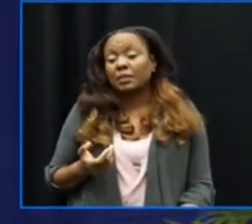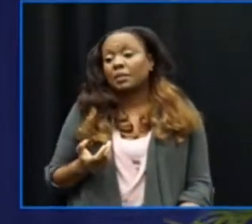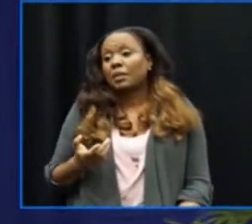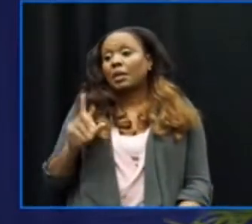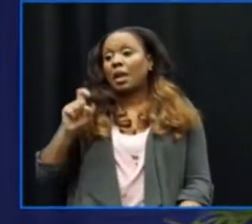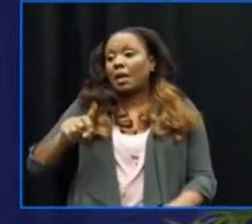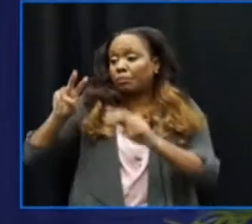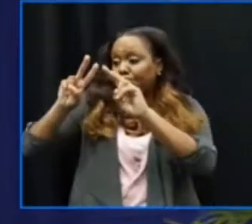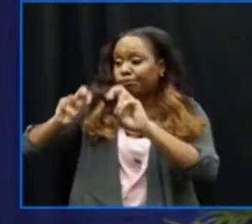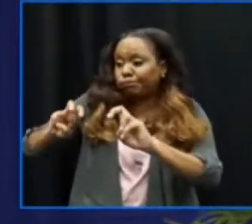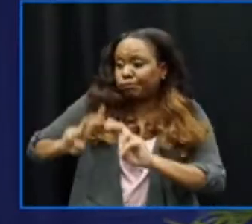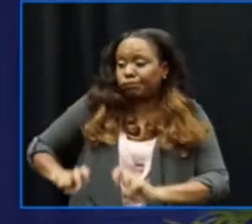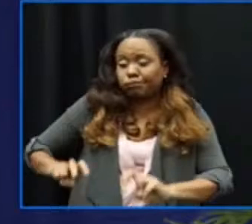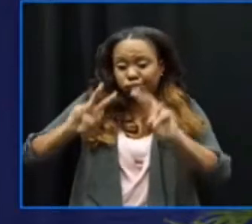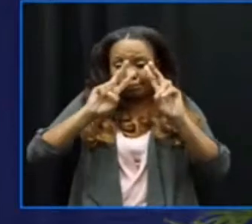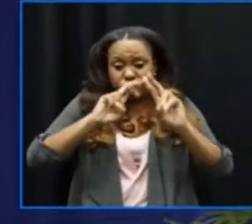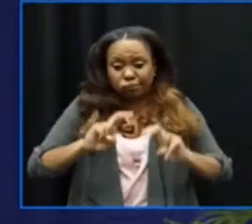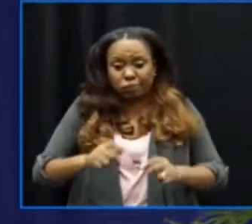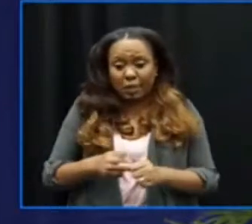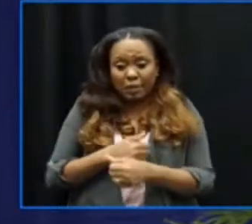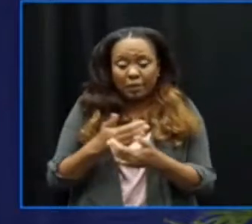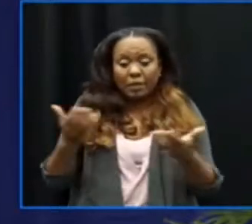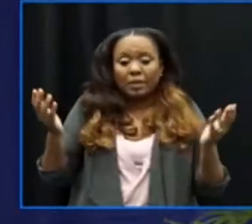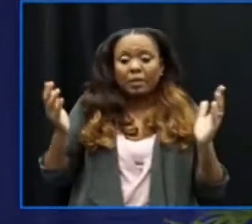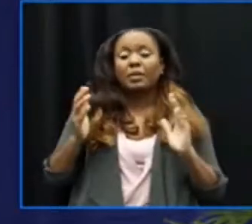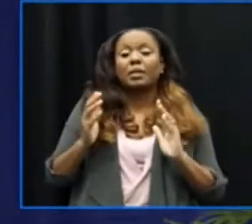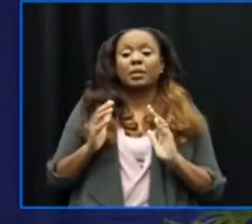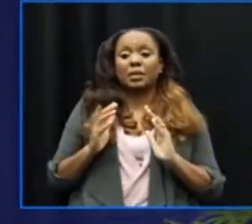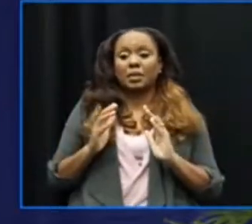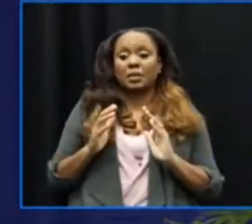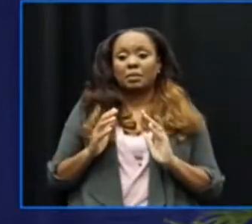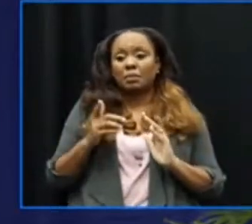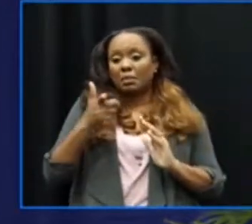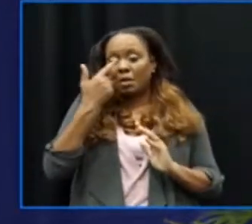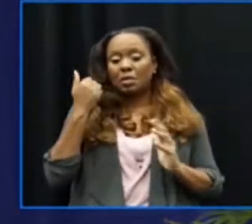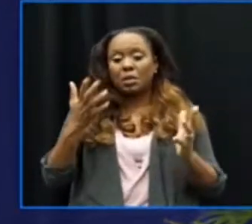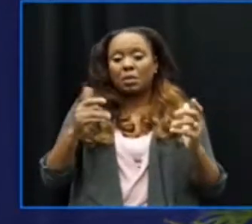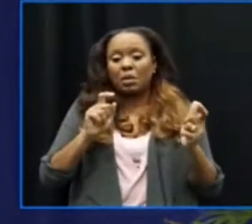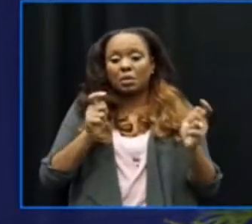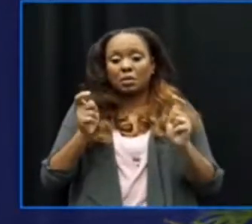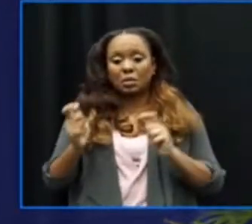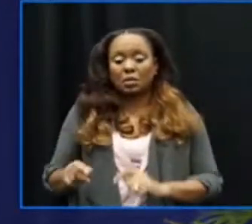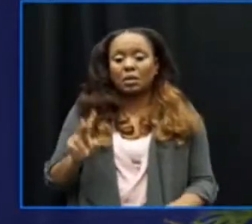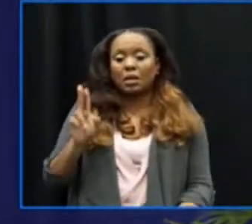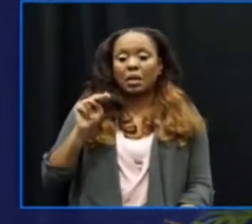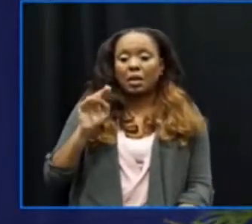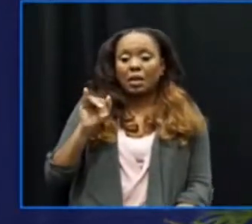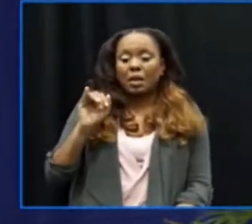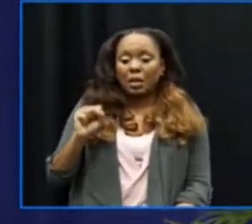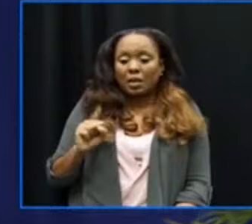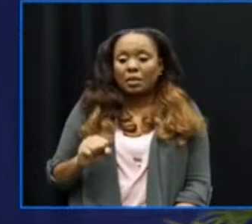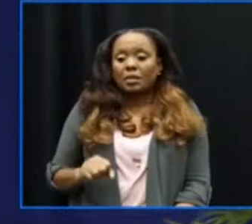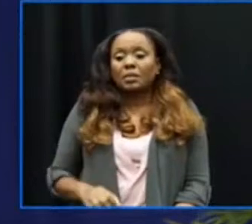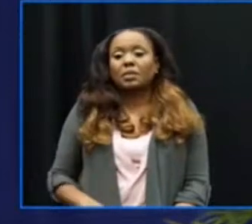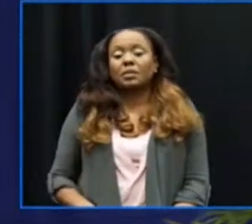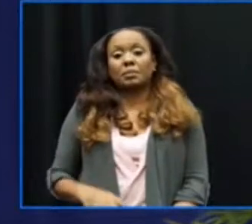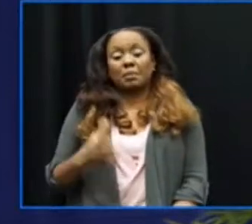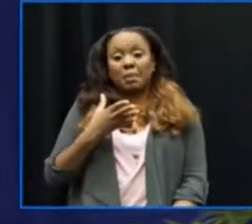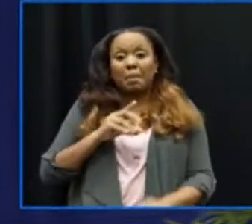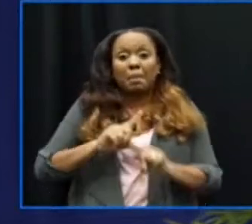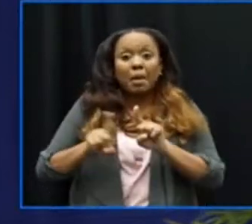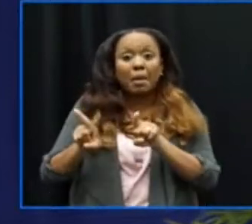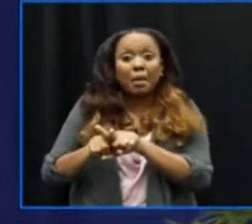examine everything and put everything on the table as we seek to reform the National Insurance Scheme, while at the same